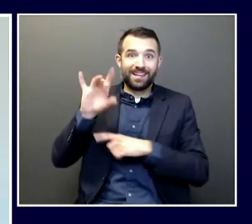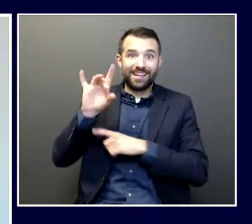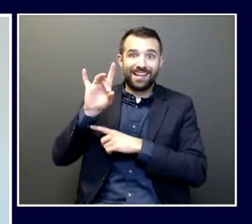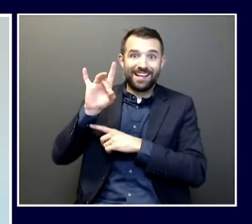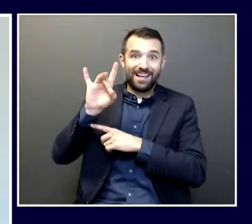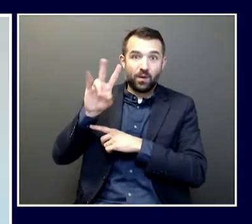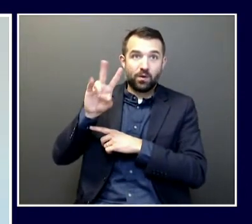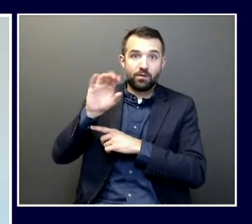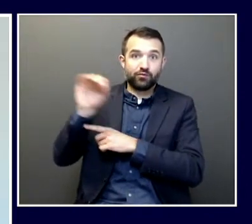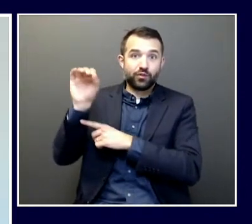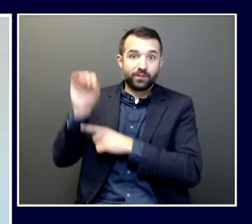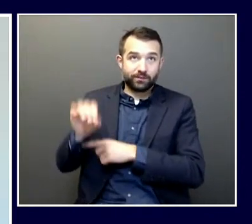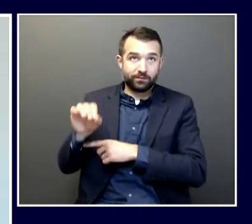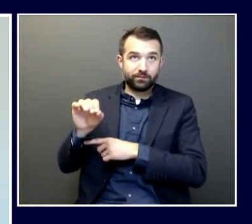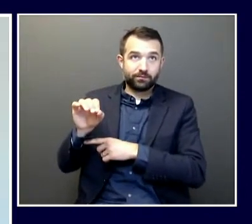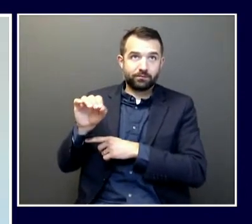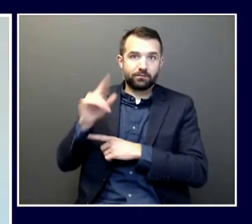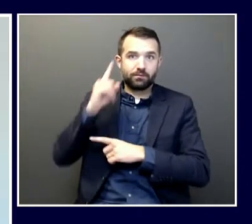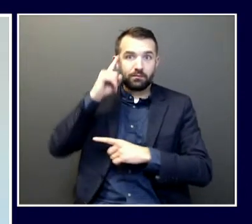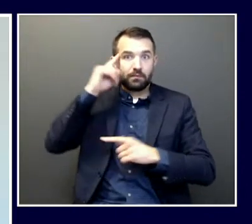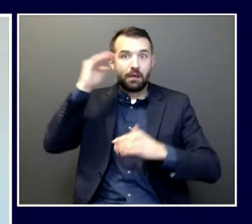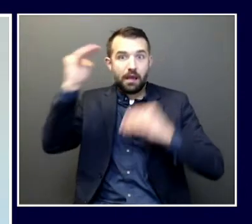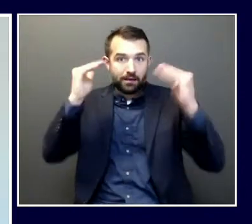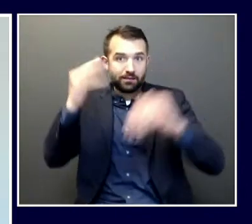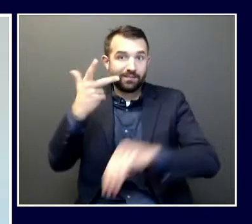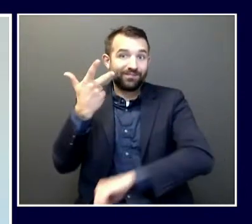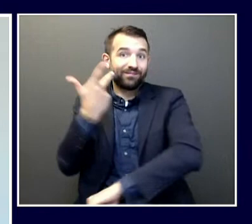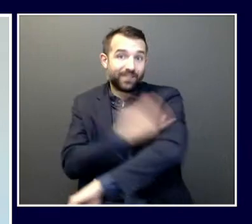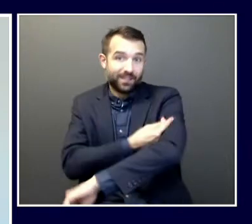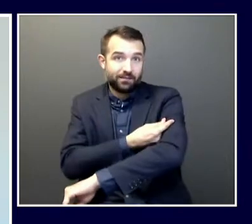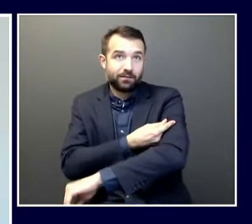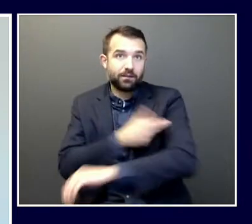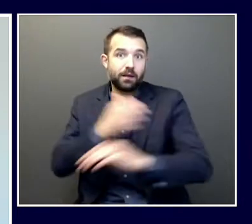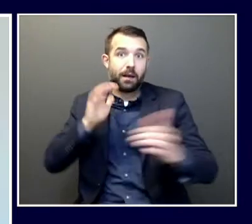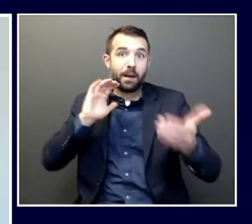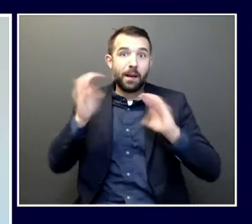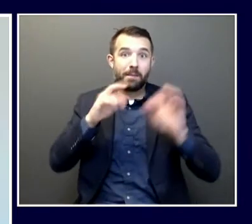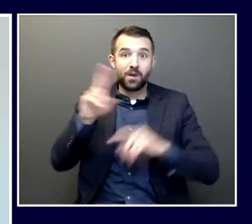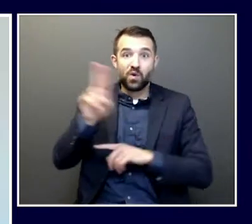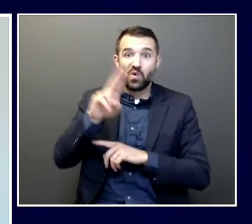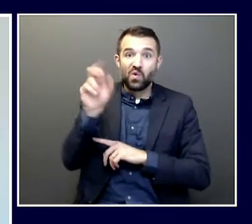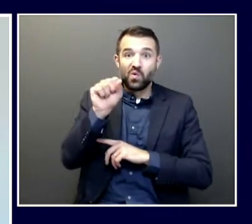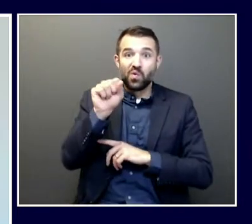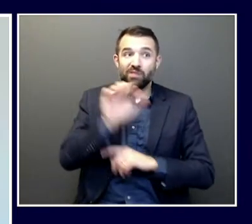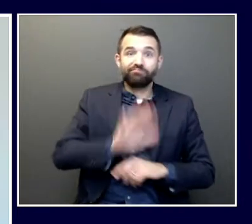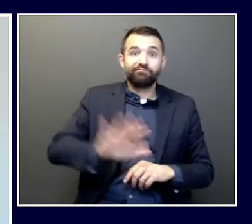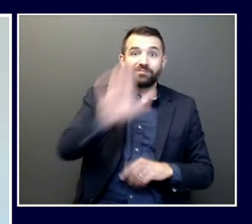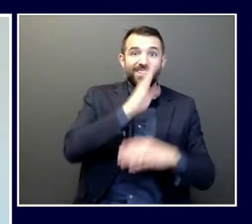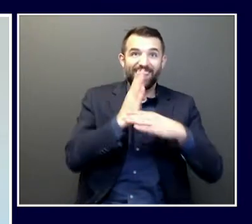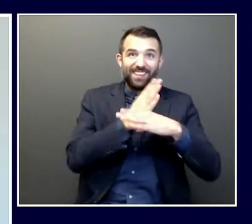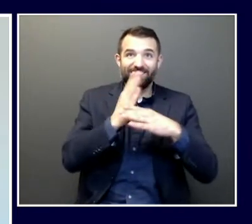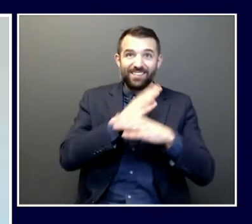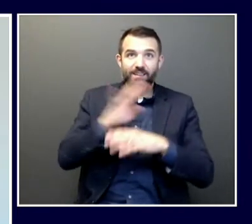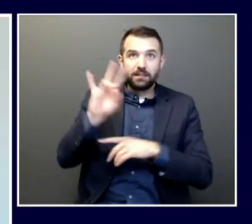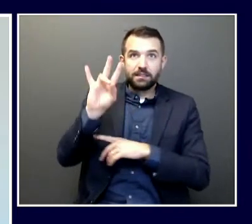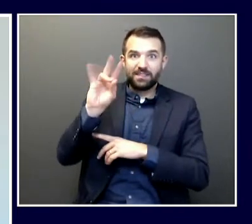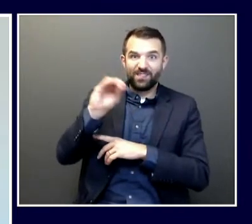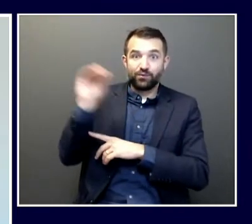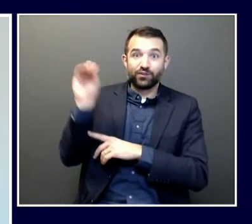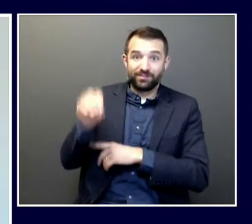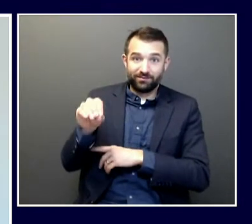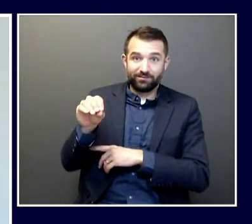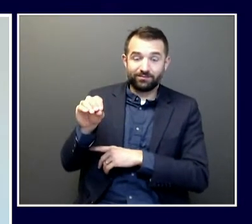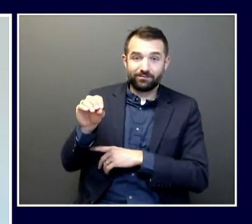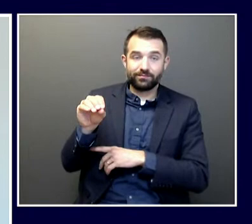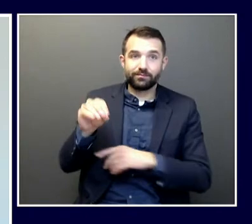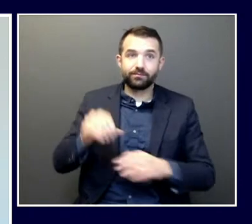70.1% across the nation. The number of unvaccinated workers reported by healthcare facilities plummeted by